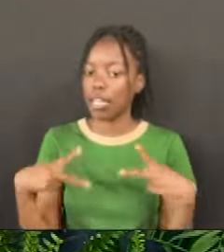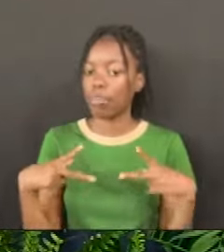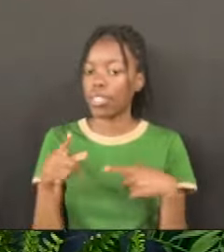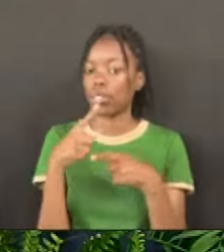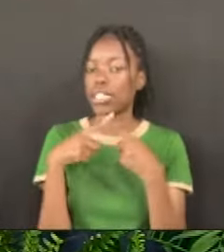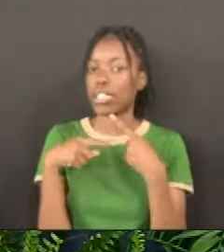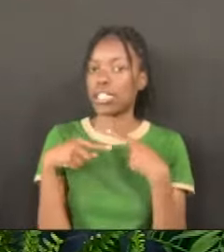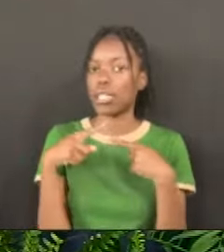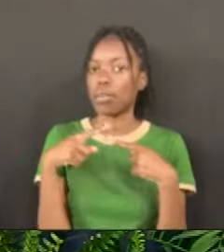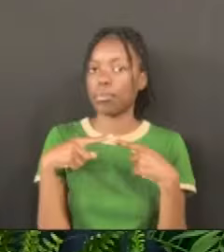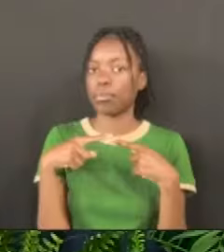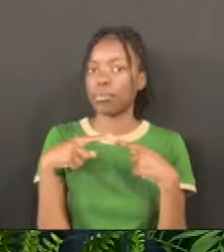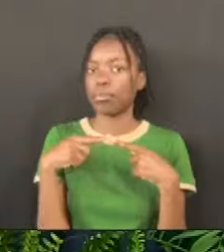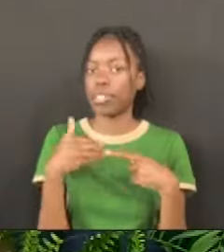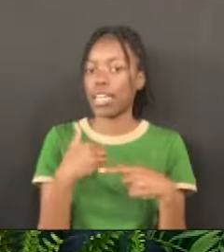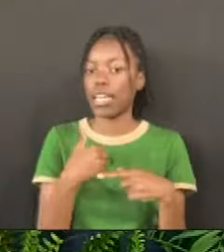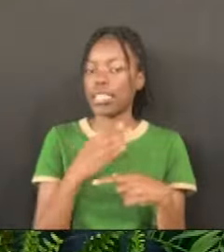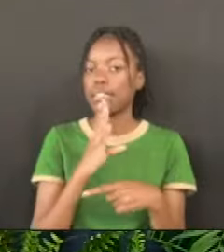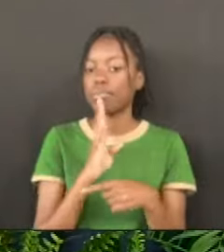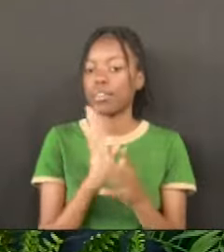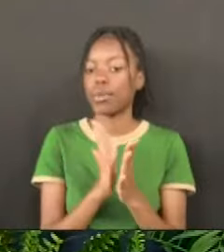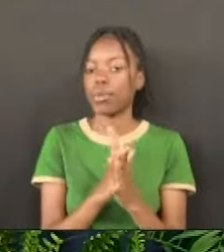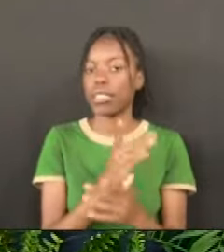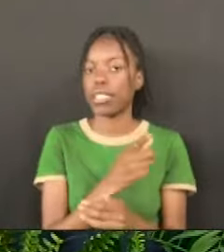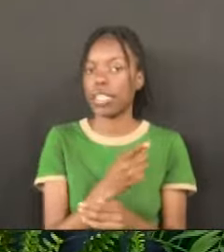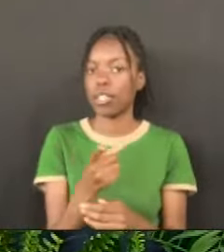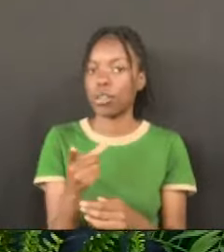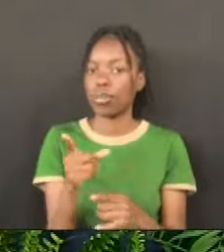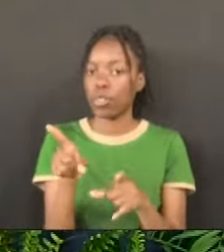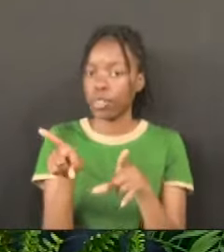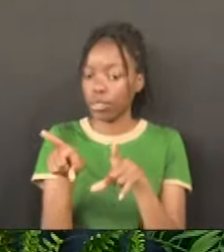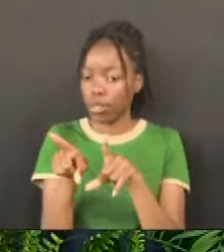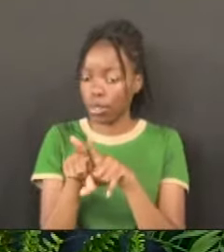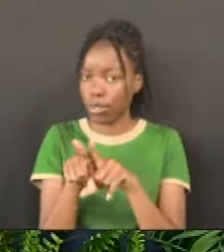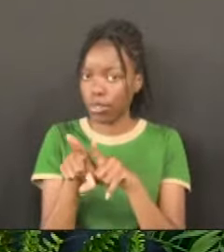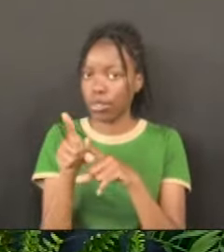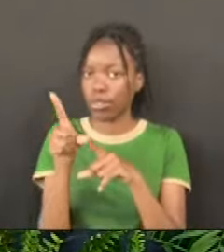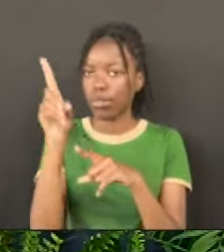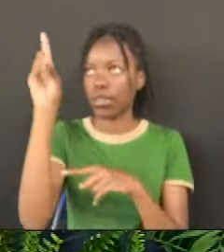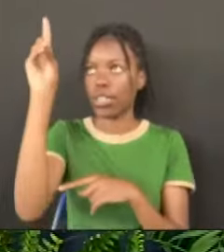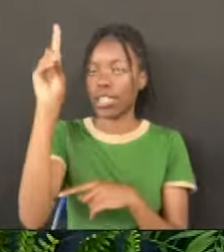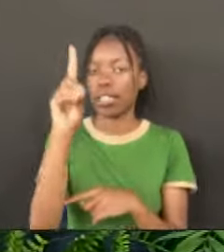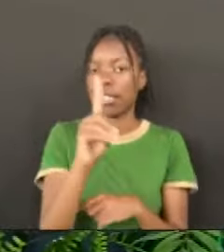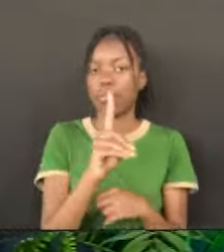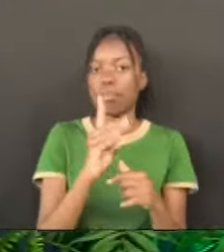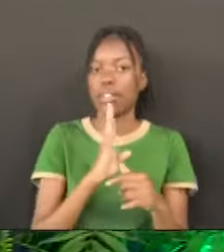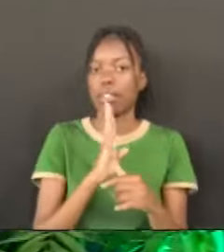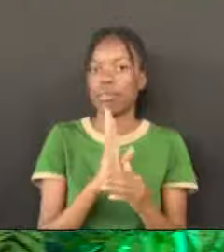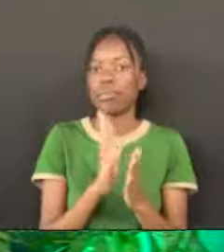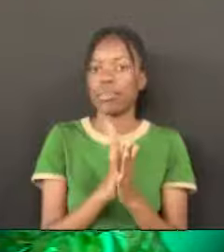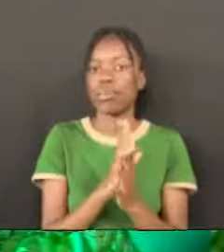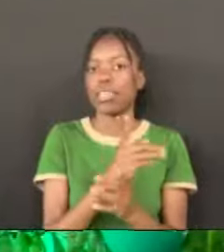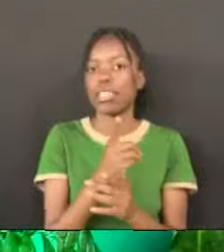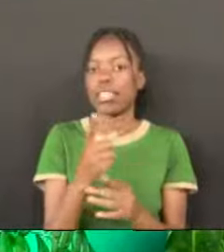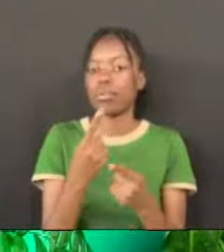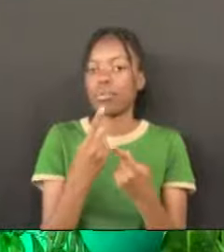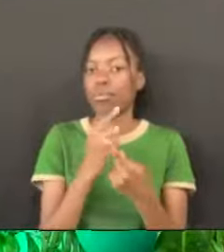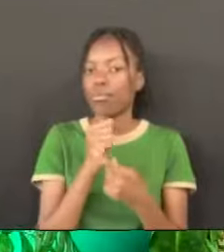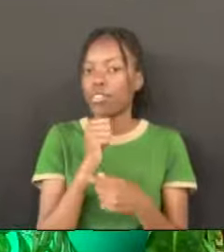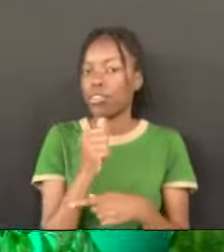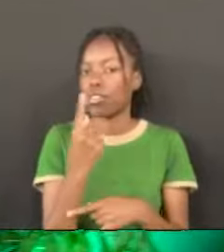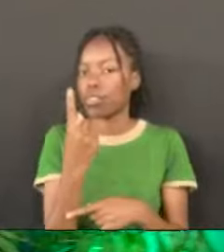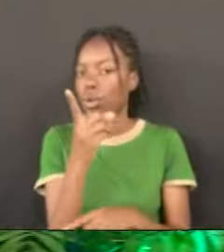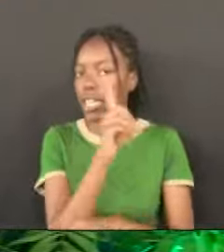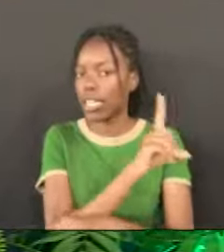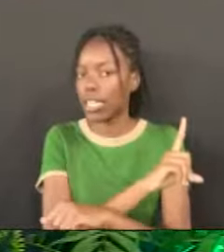has been with them, he will also come to be with them, not for one day, not for